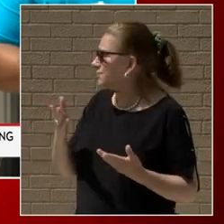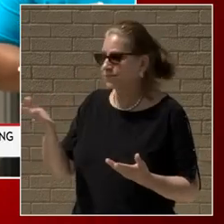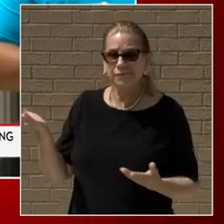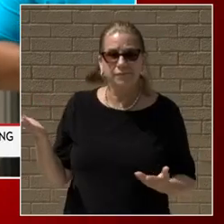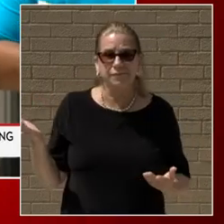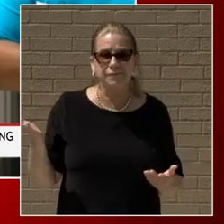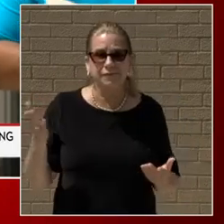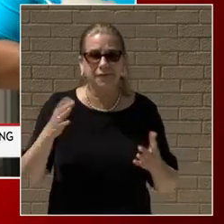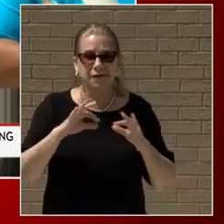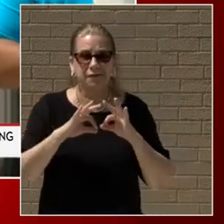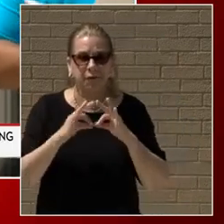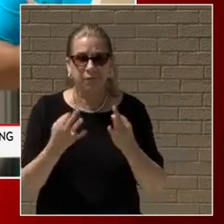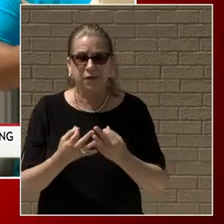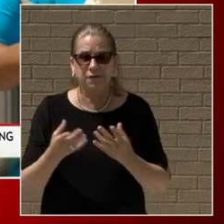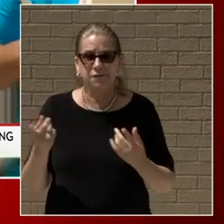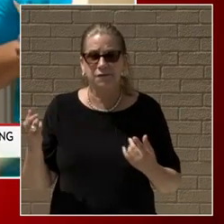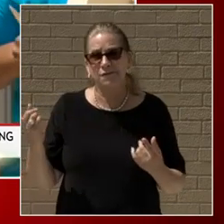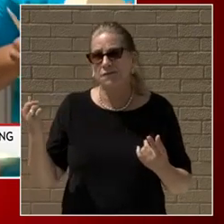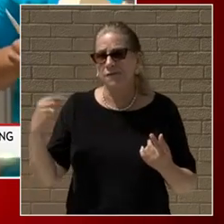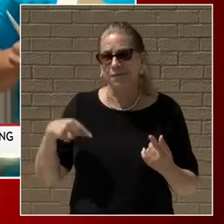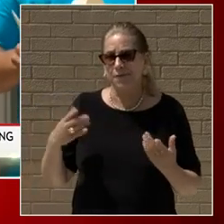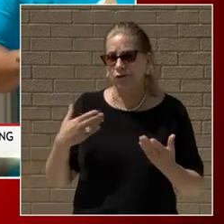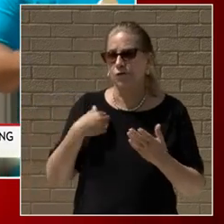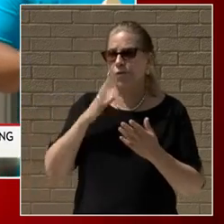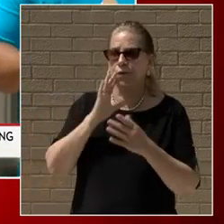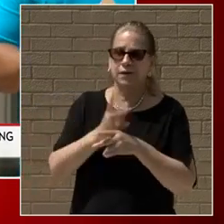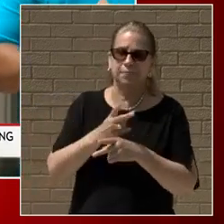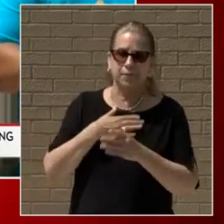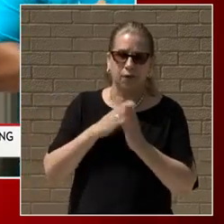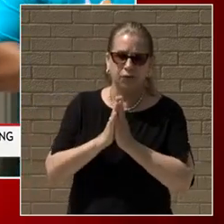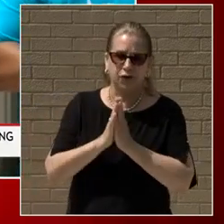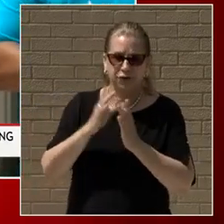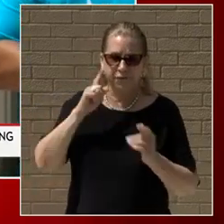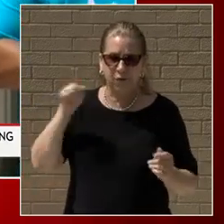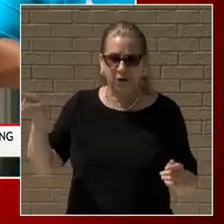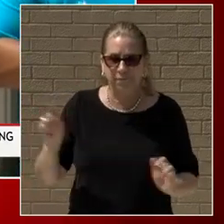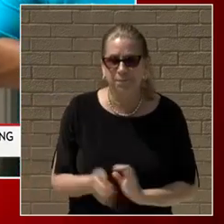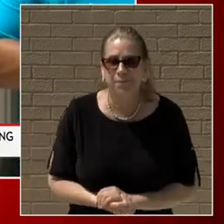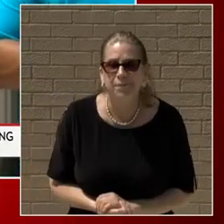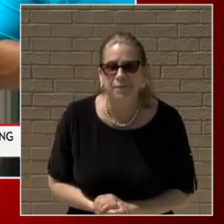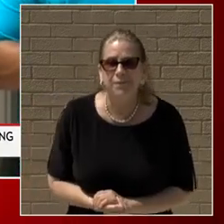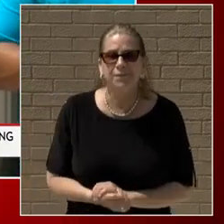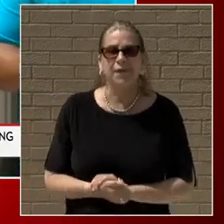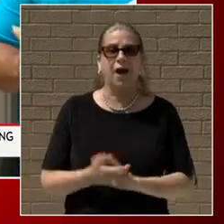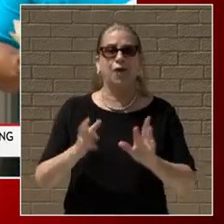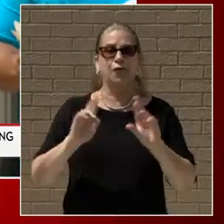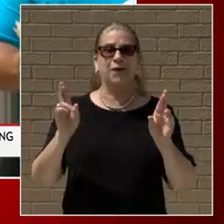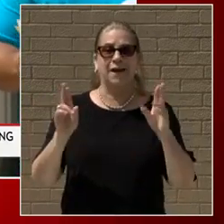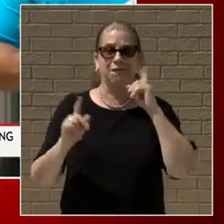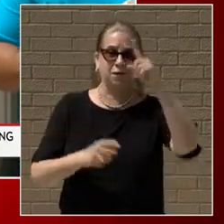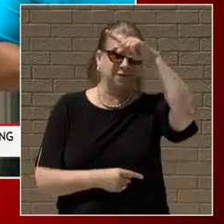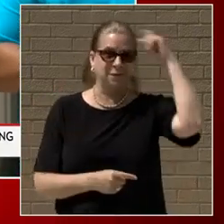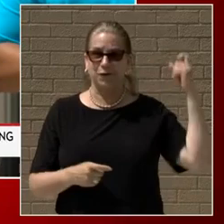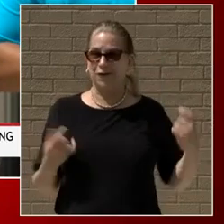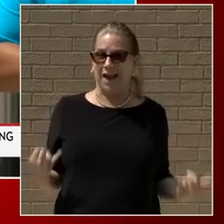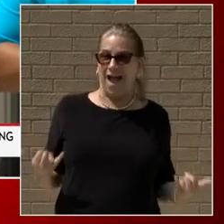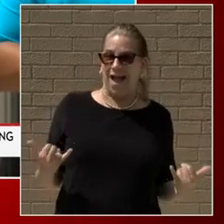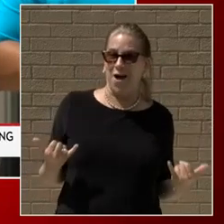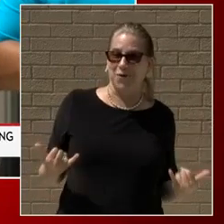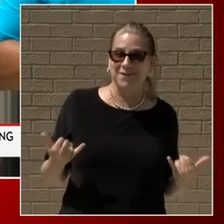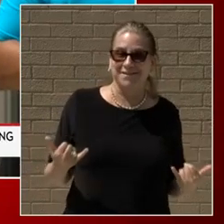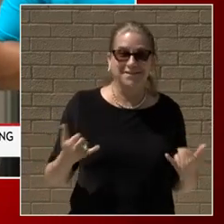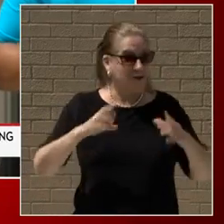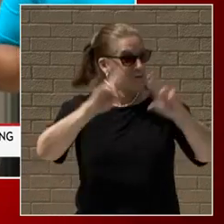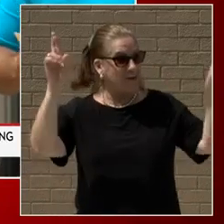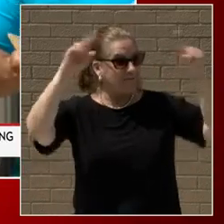family situation. So we'll keep his family in our thoughts. Now, are you ready for summer? I know I'm ready for